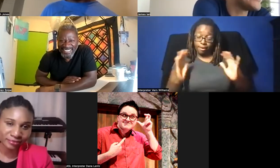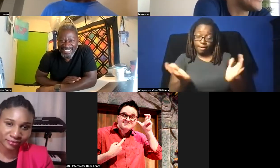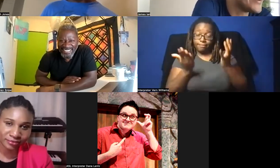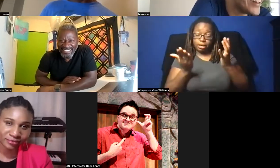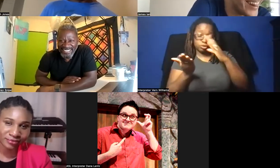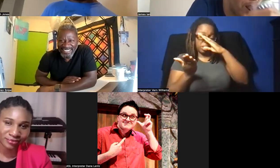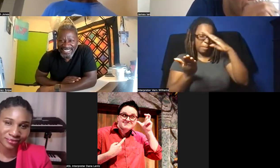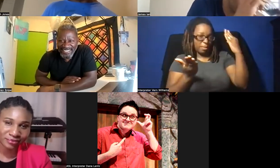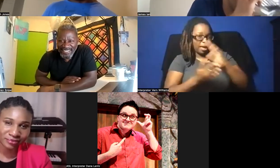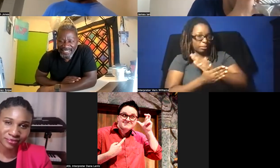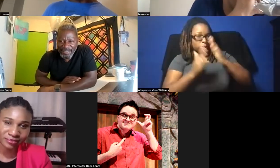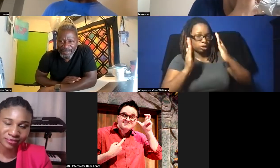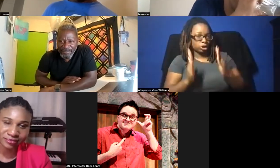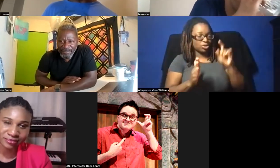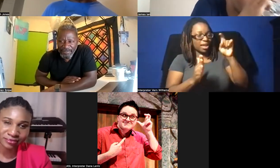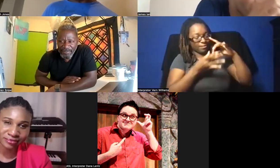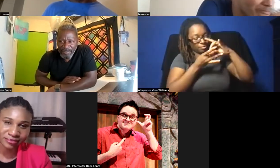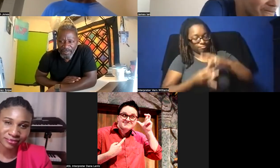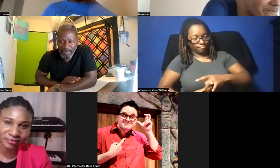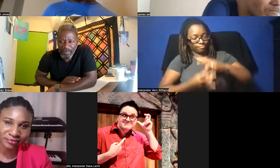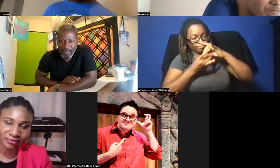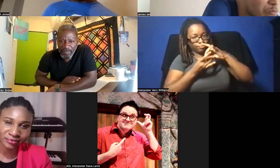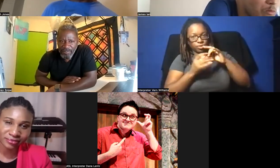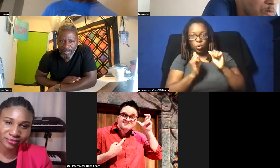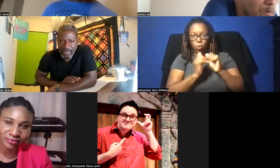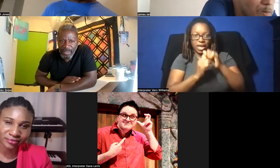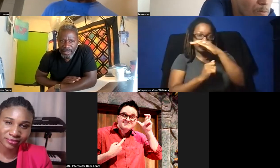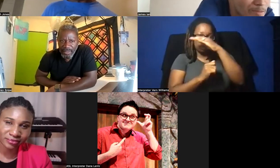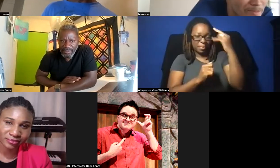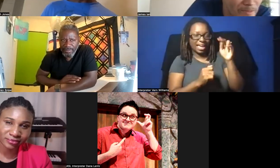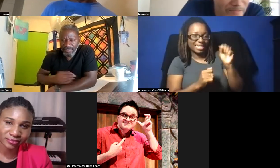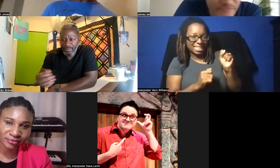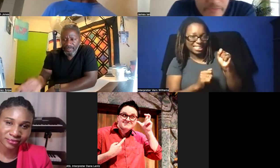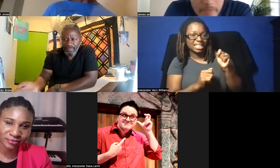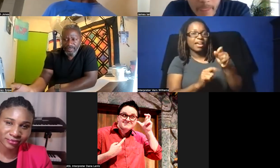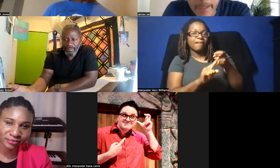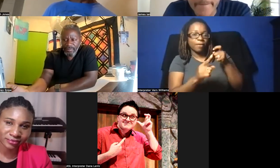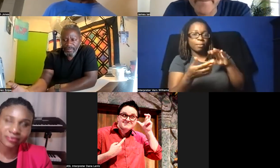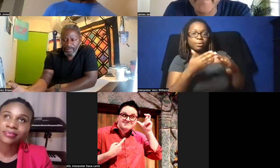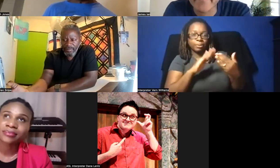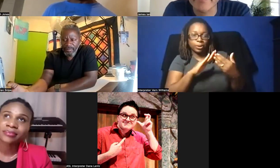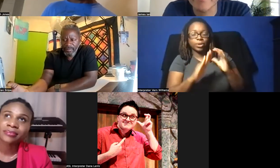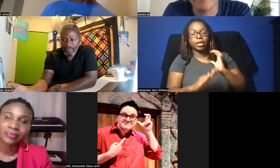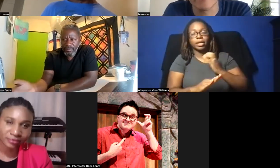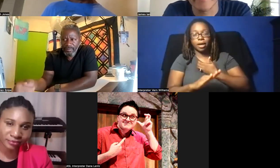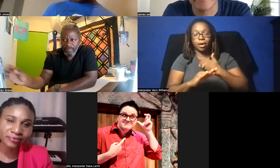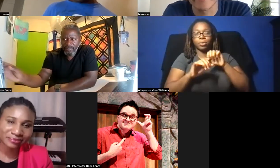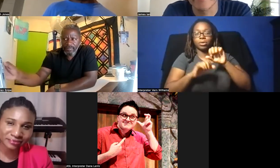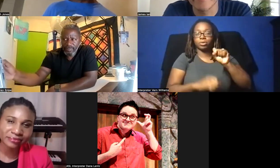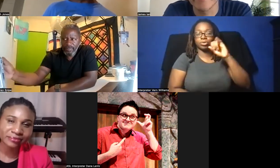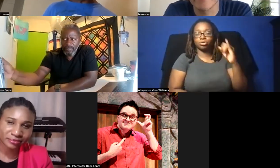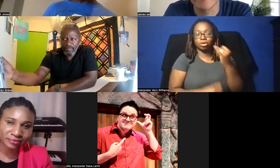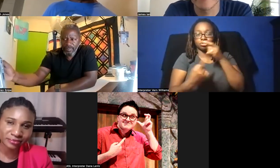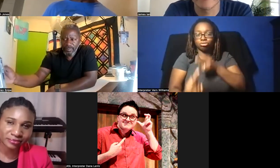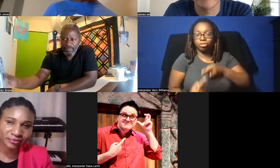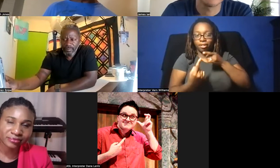musicians must coincide with the elevation of the Black disability community in our social justice struggle. We are not